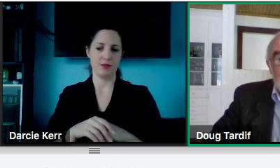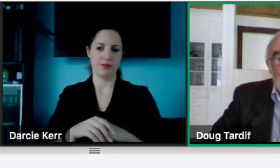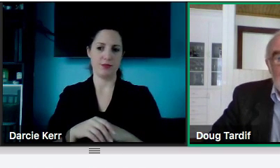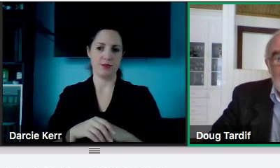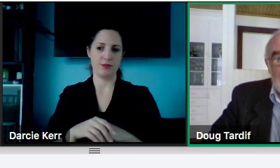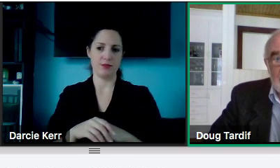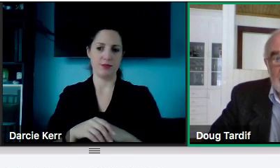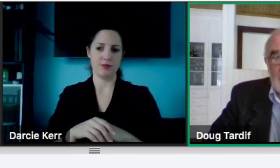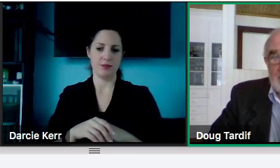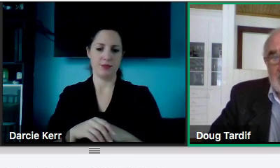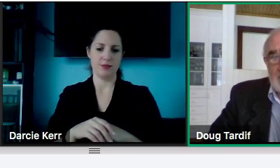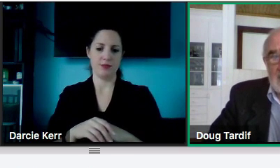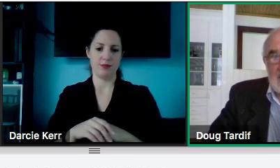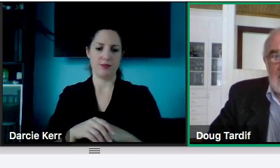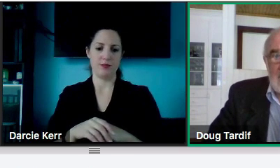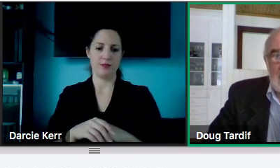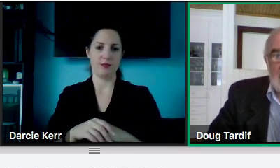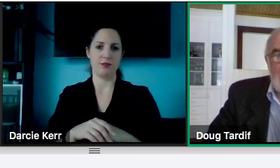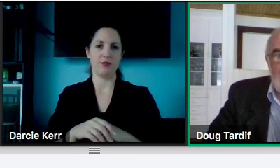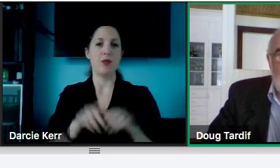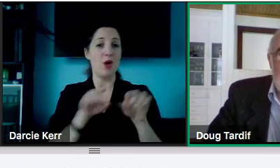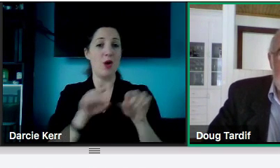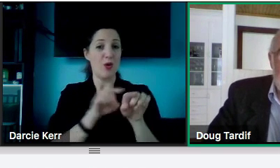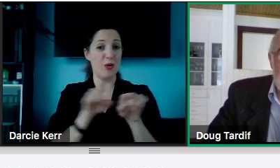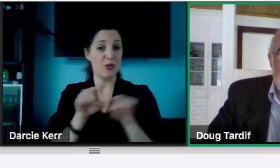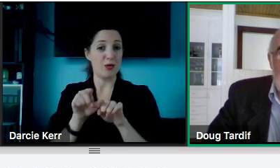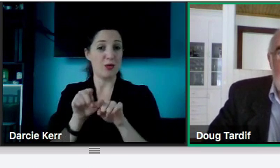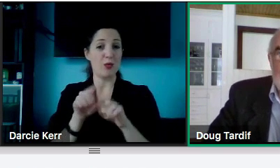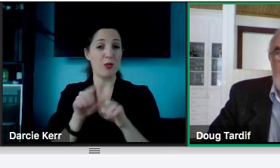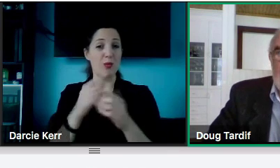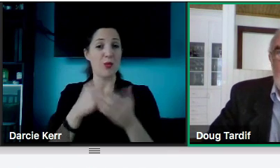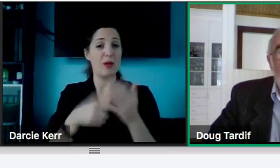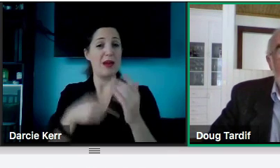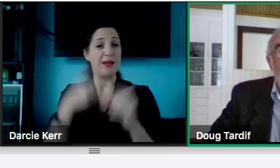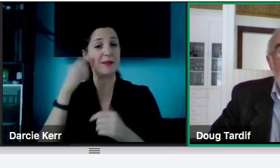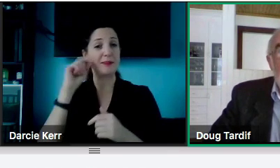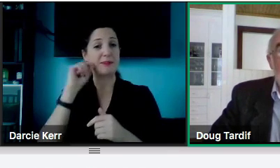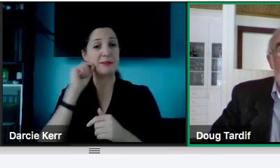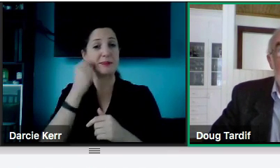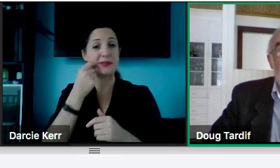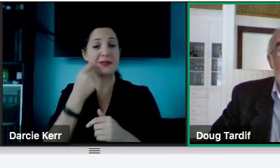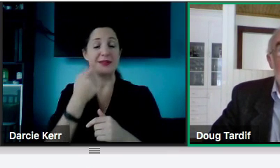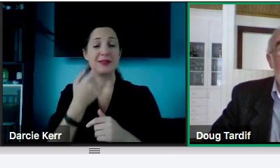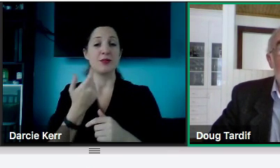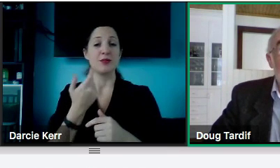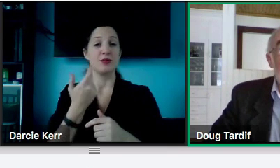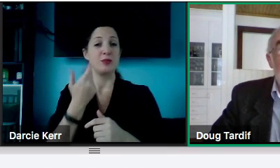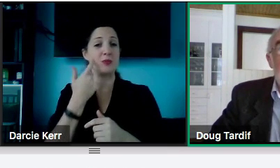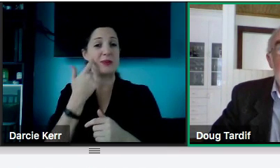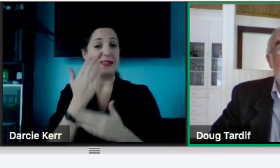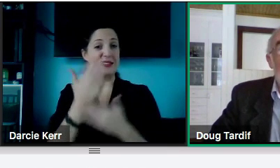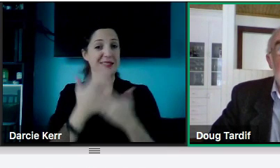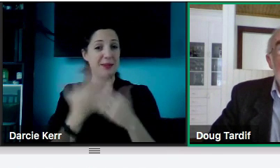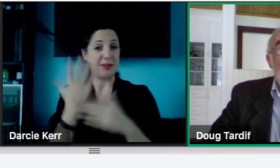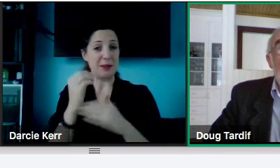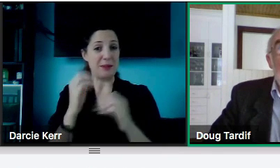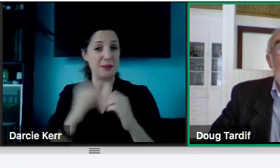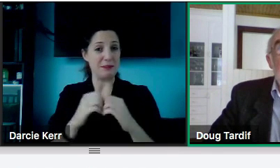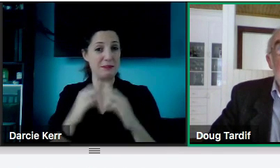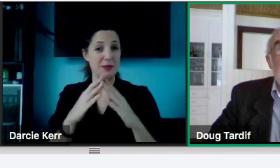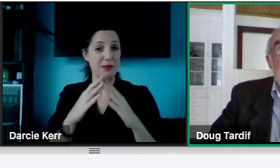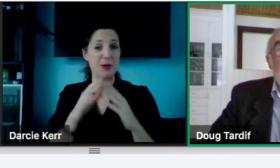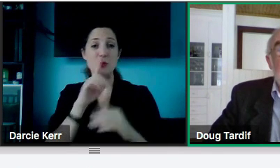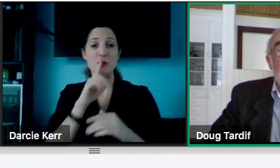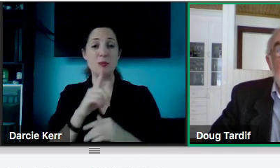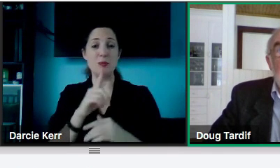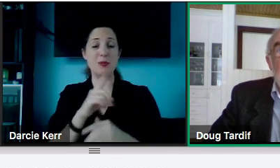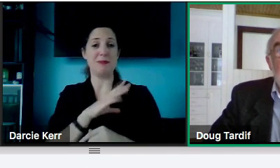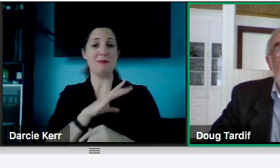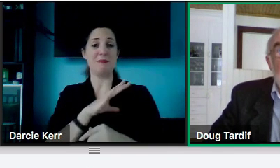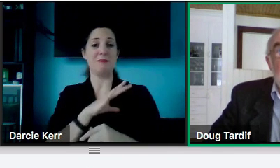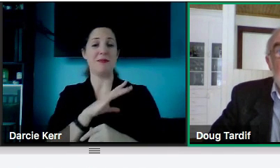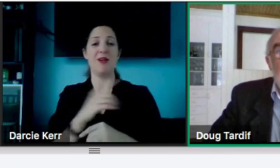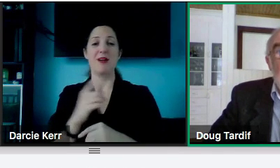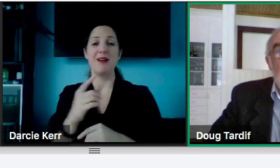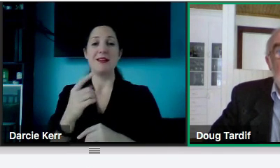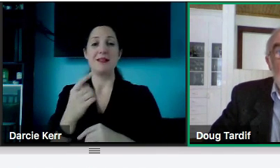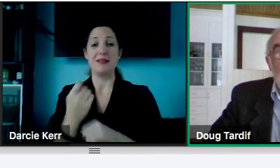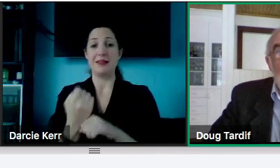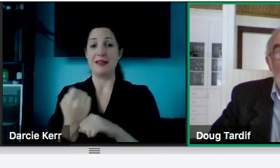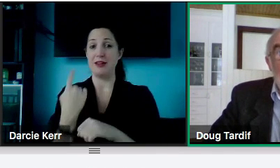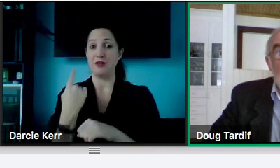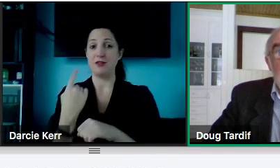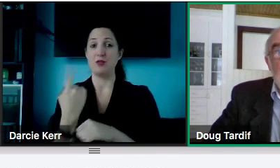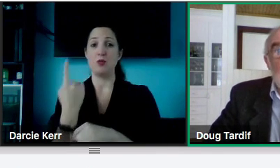of the businesses recently that we've been involved in. Over the last year specifically, I've got one business